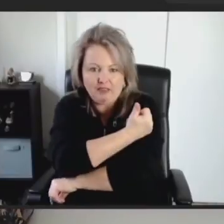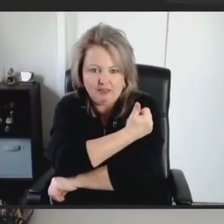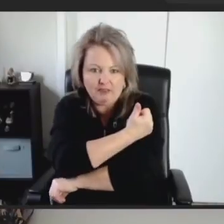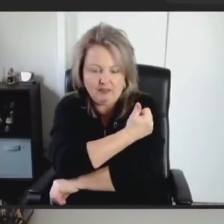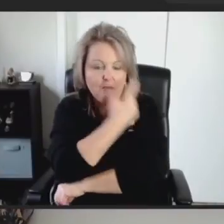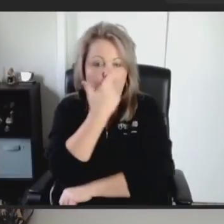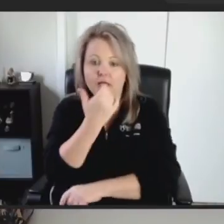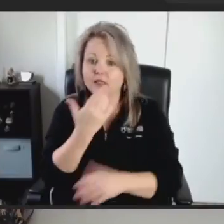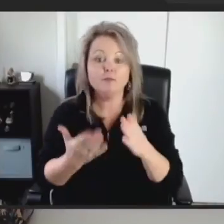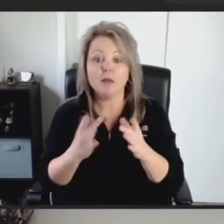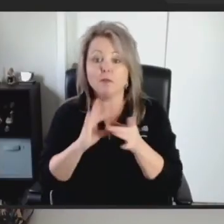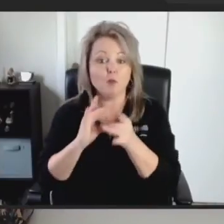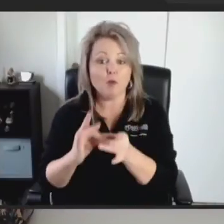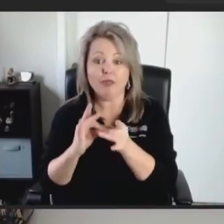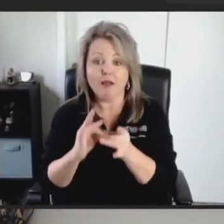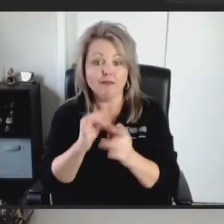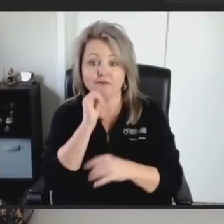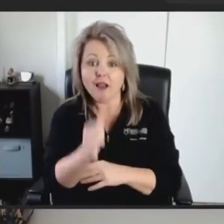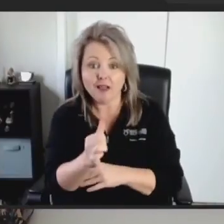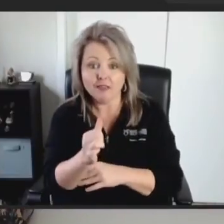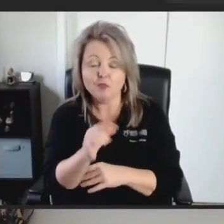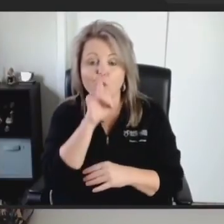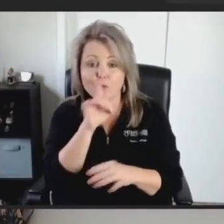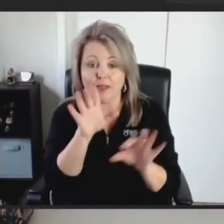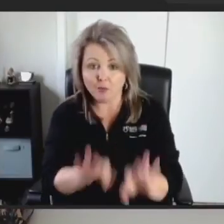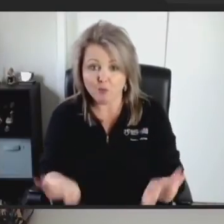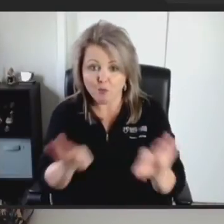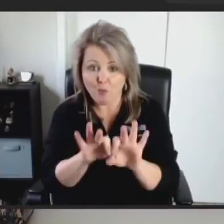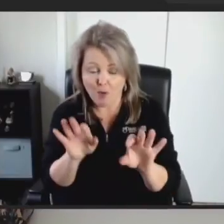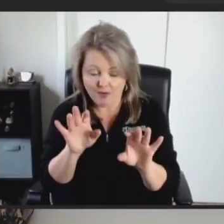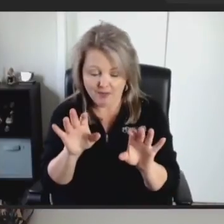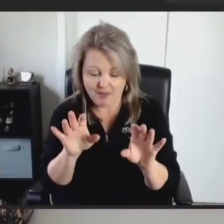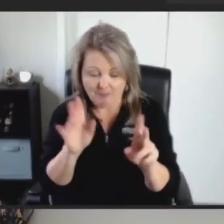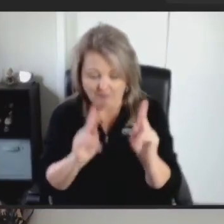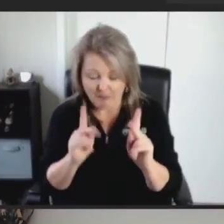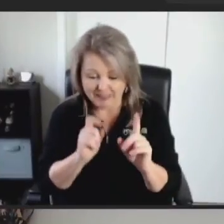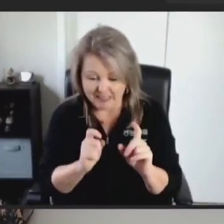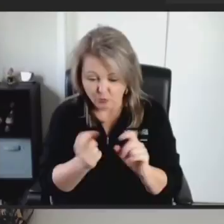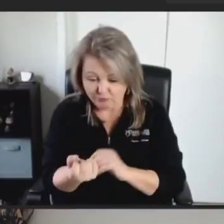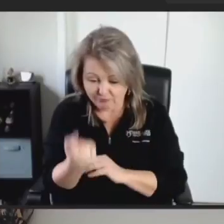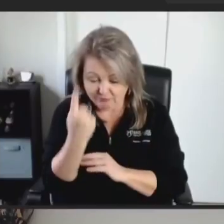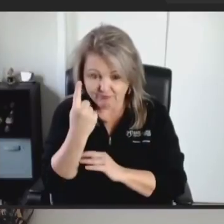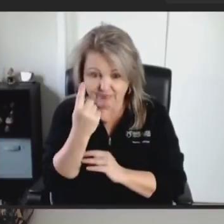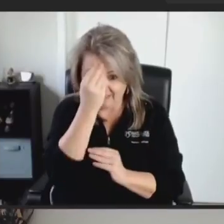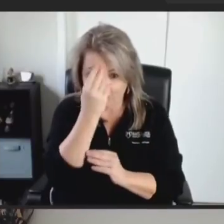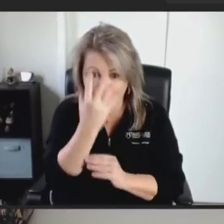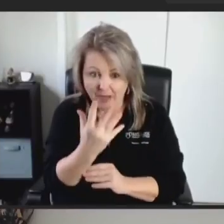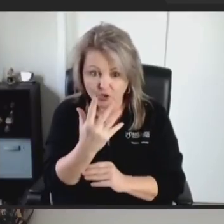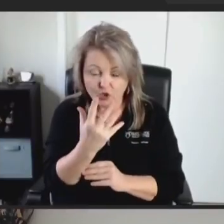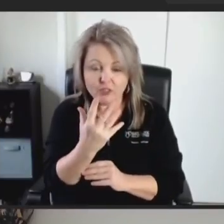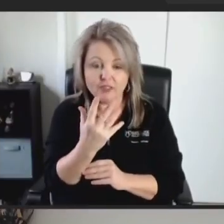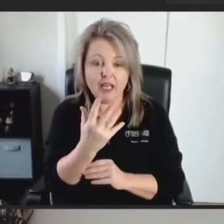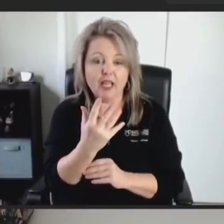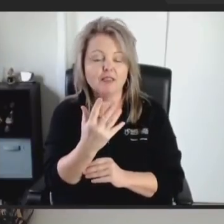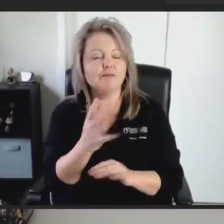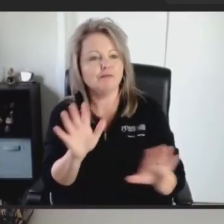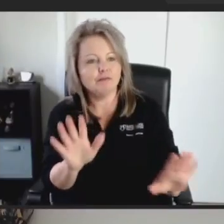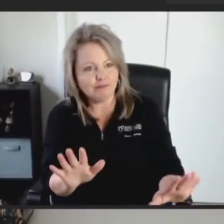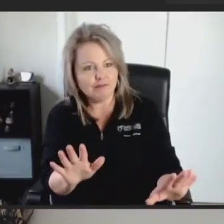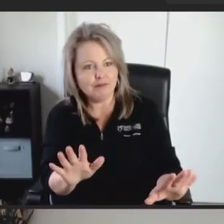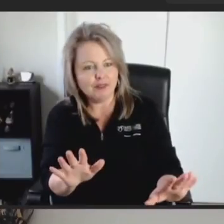effect. So that's going to be really important for people to consume information in a wise way and not just read a